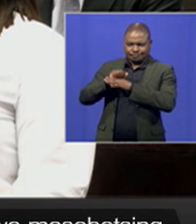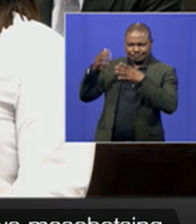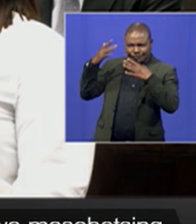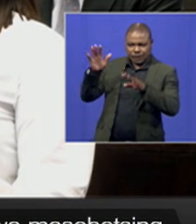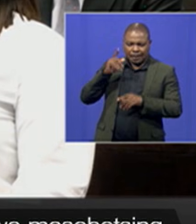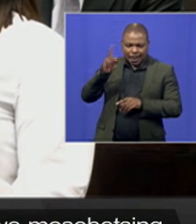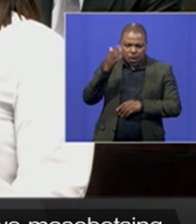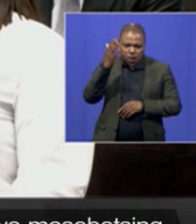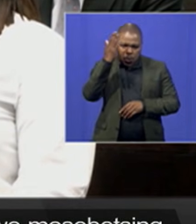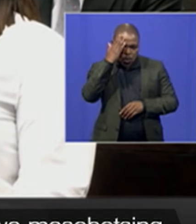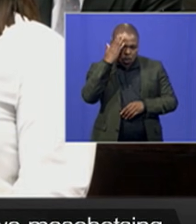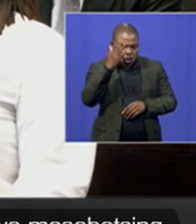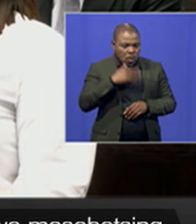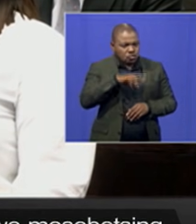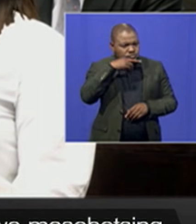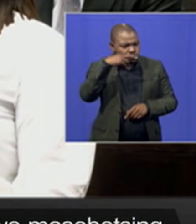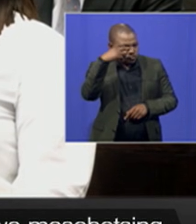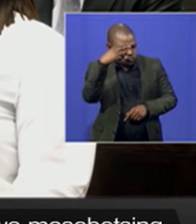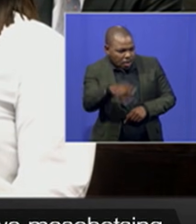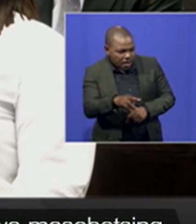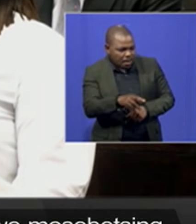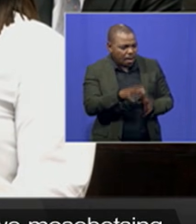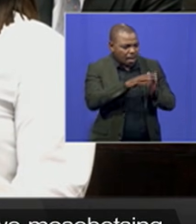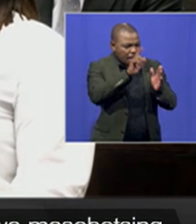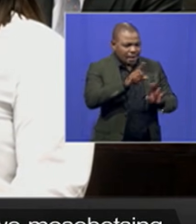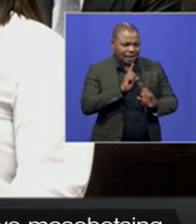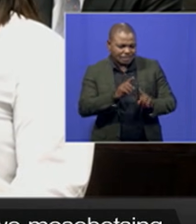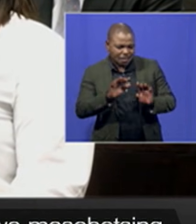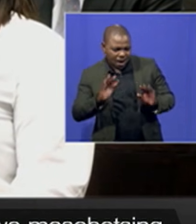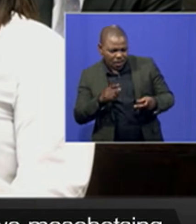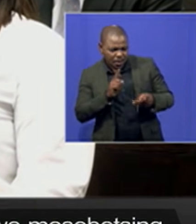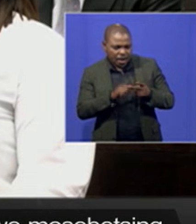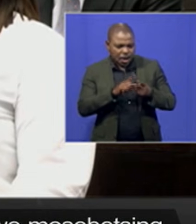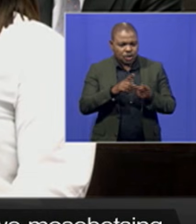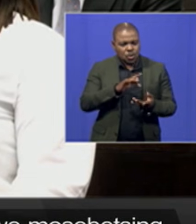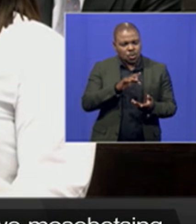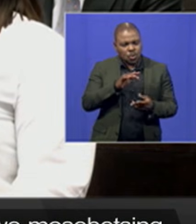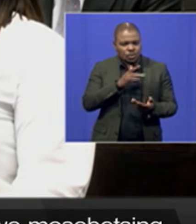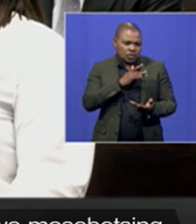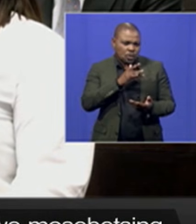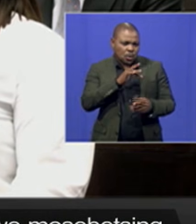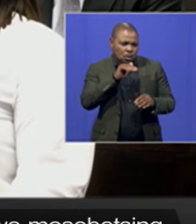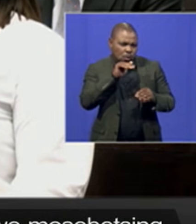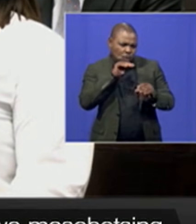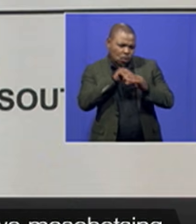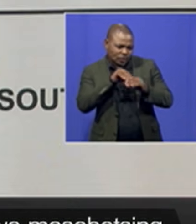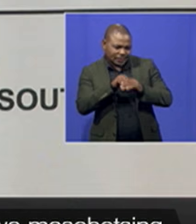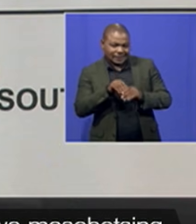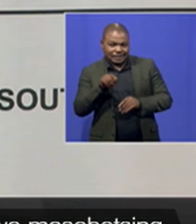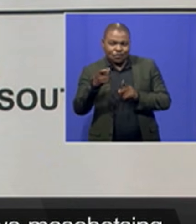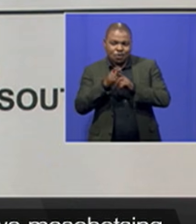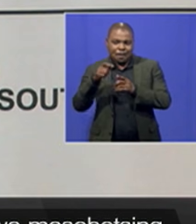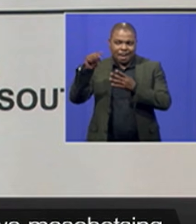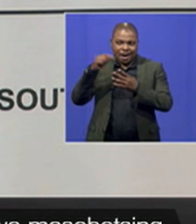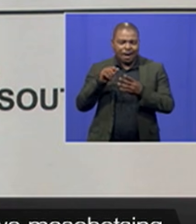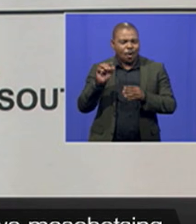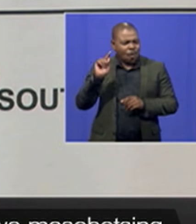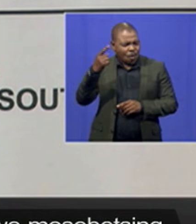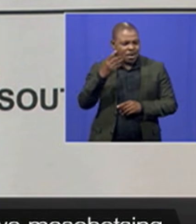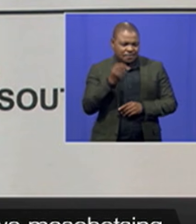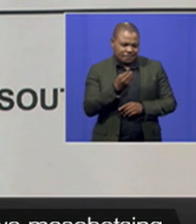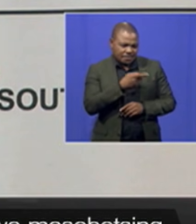the difference between authentic learner responses and content that should only be accessible to markers. Le ha ho le